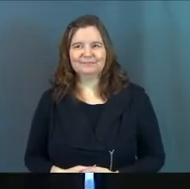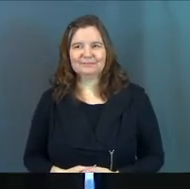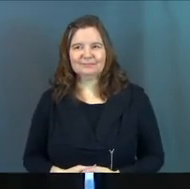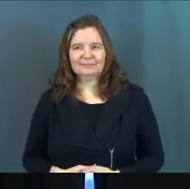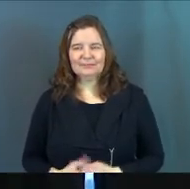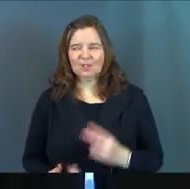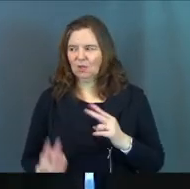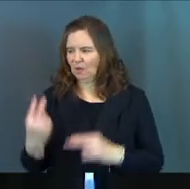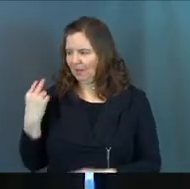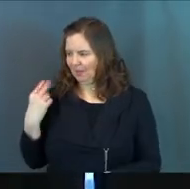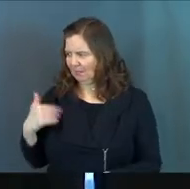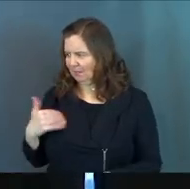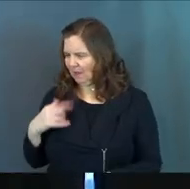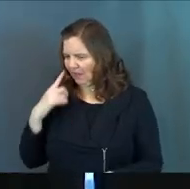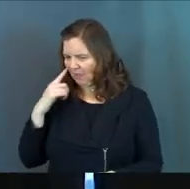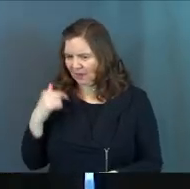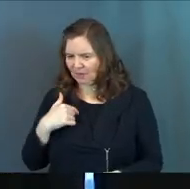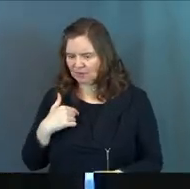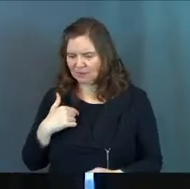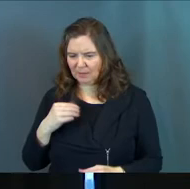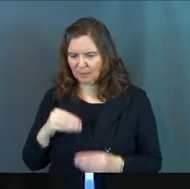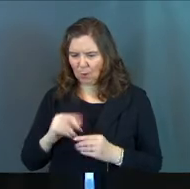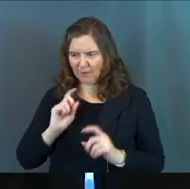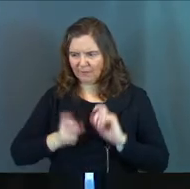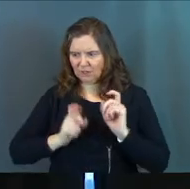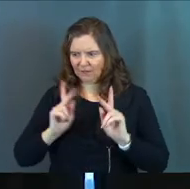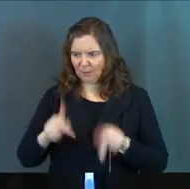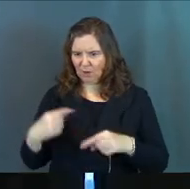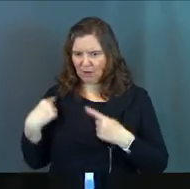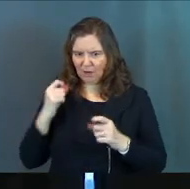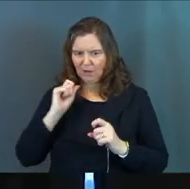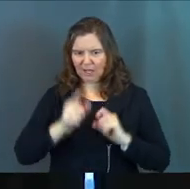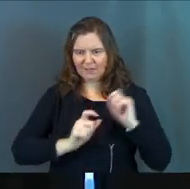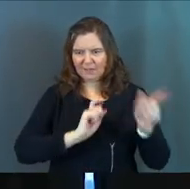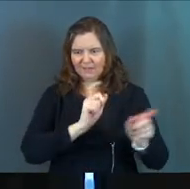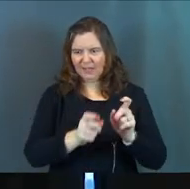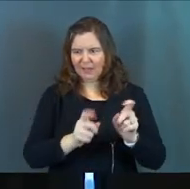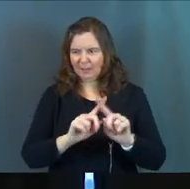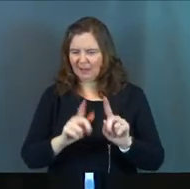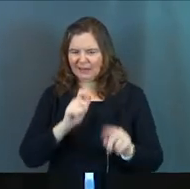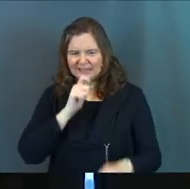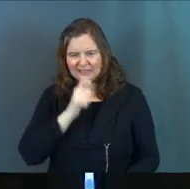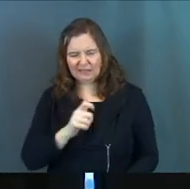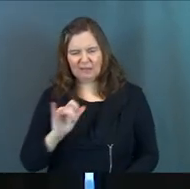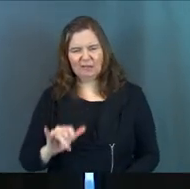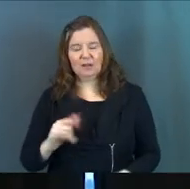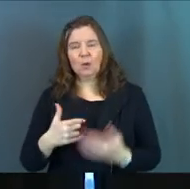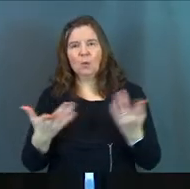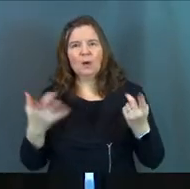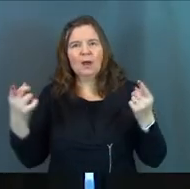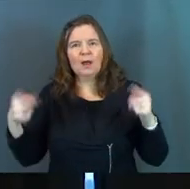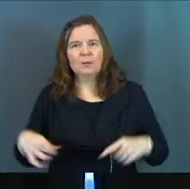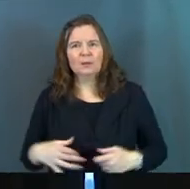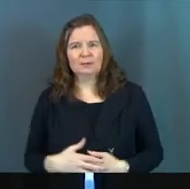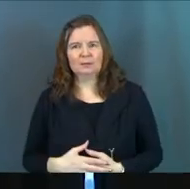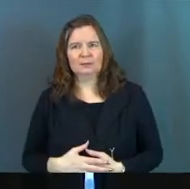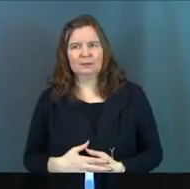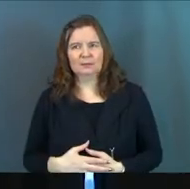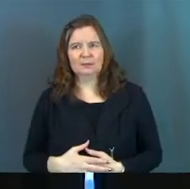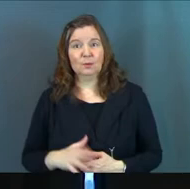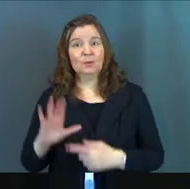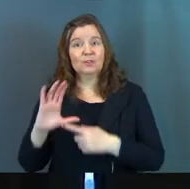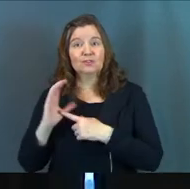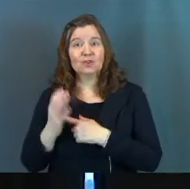And you look back, and you're like, man, I thought I was going to be way more of a generous person than I actually am. And what happened? But